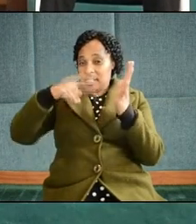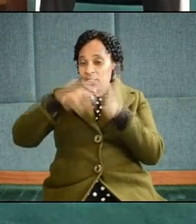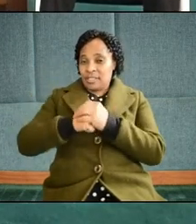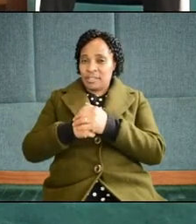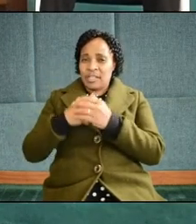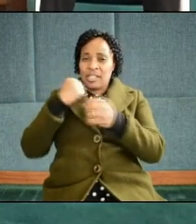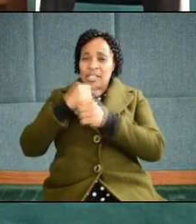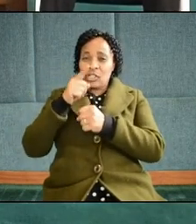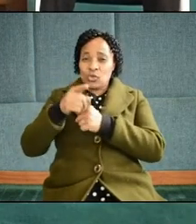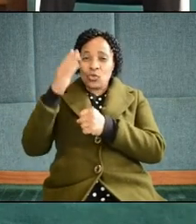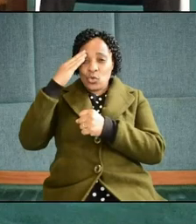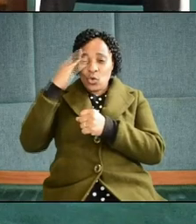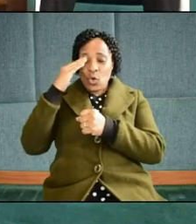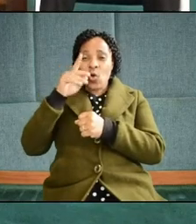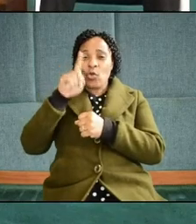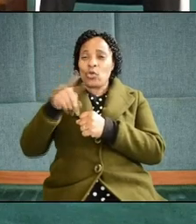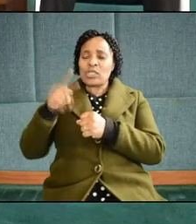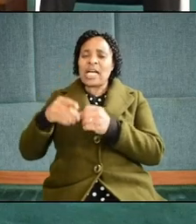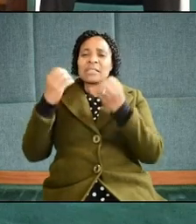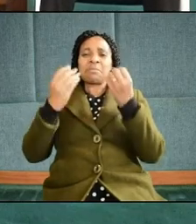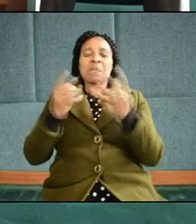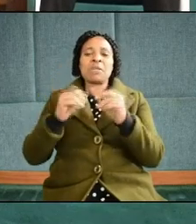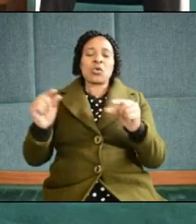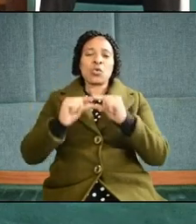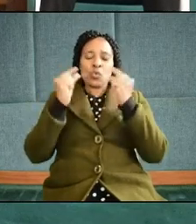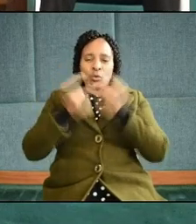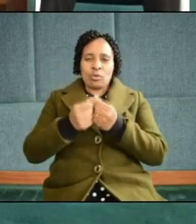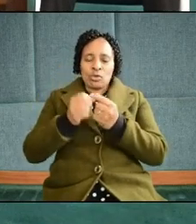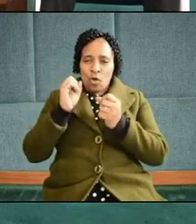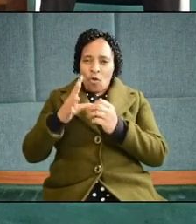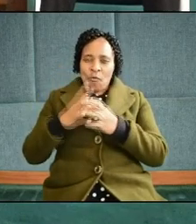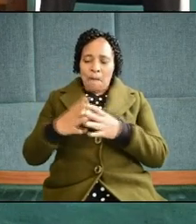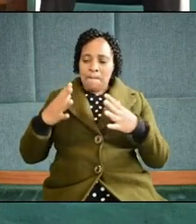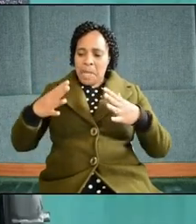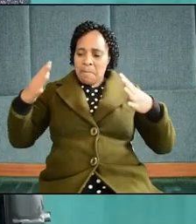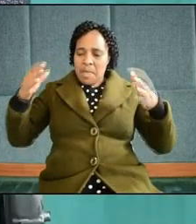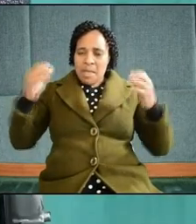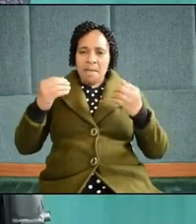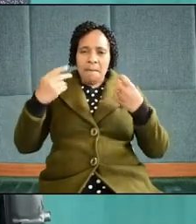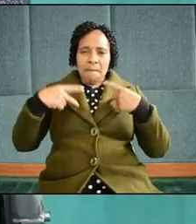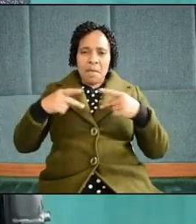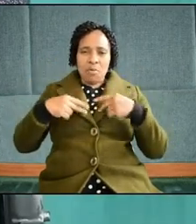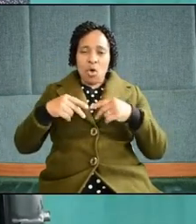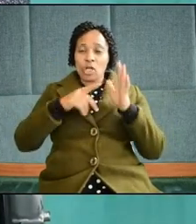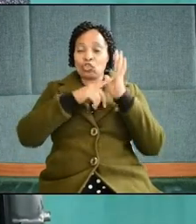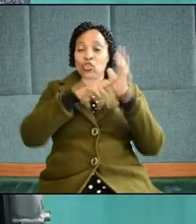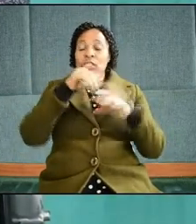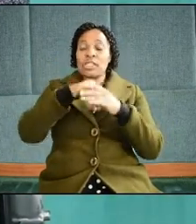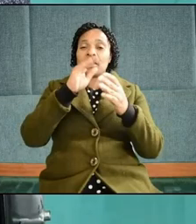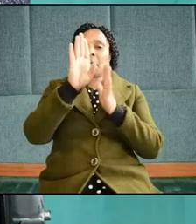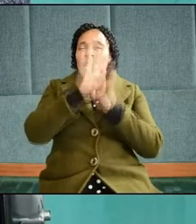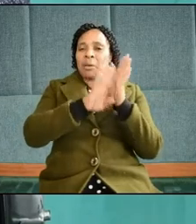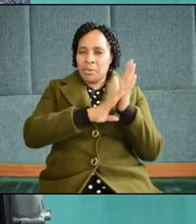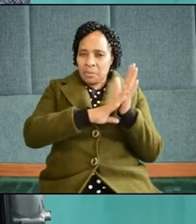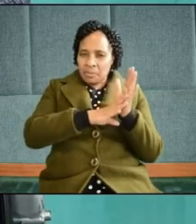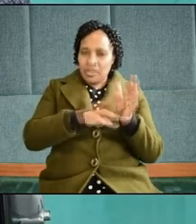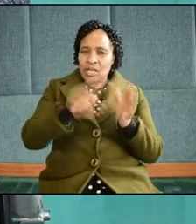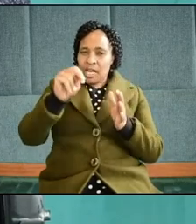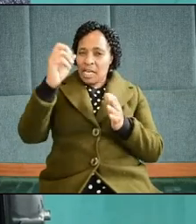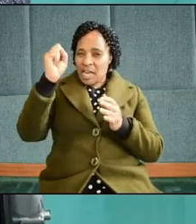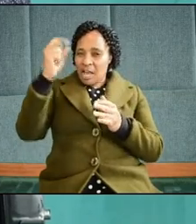Did you know that the several groups of big people are referred to in the Bible?